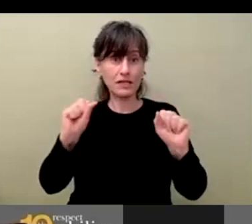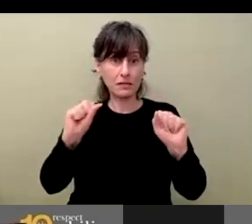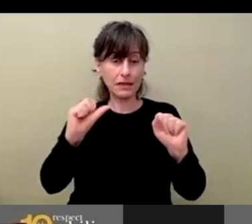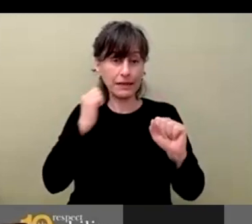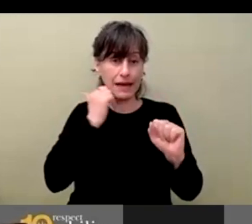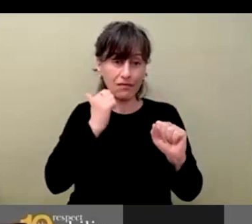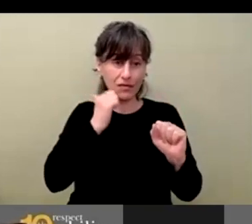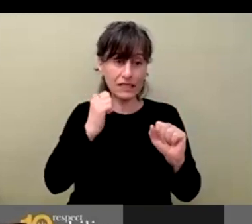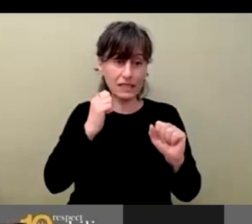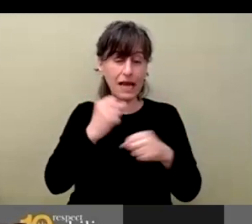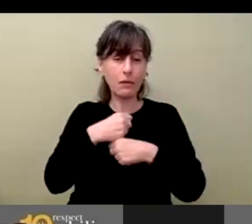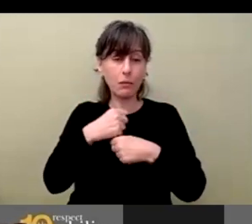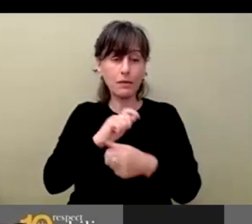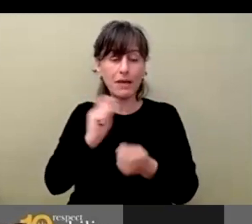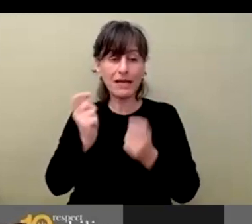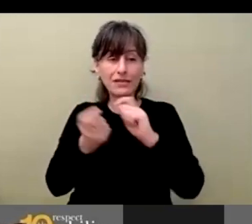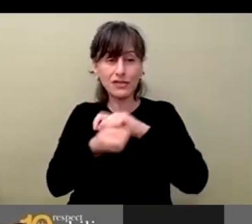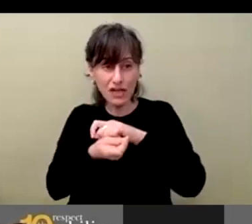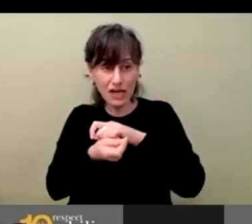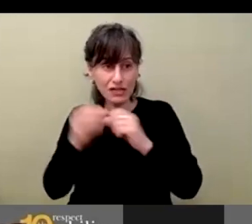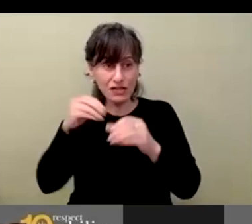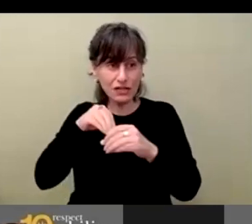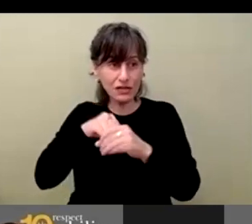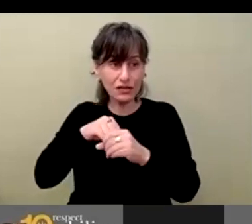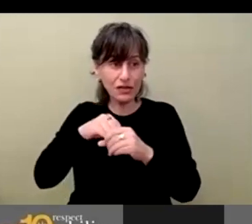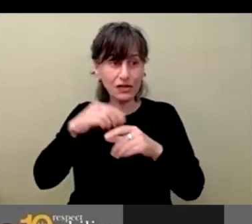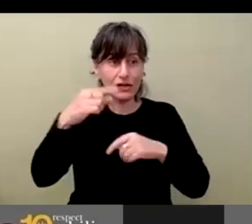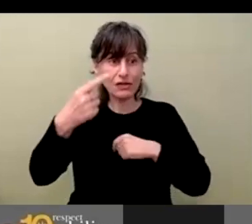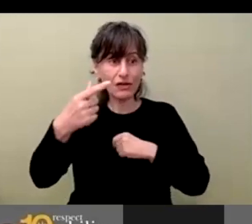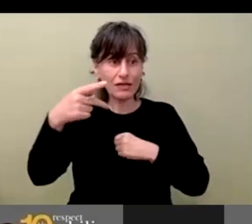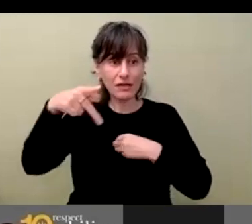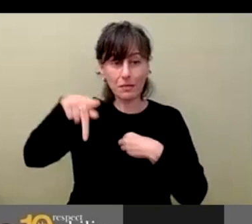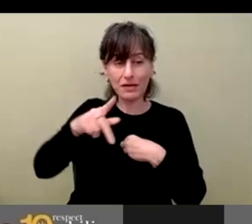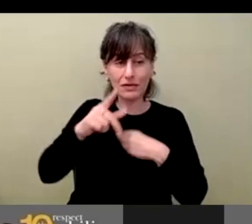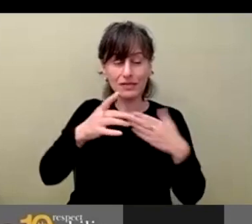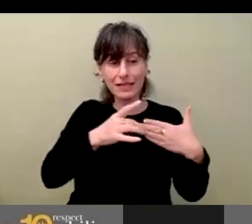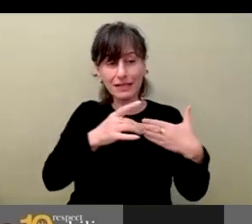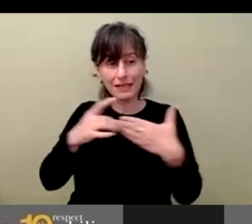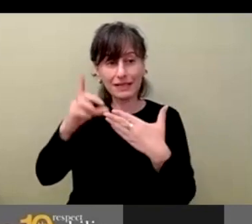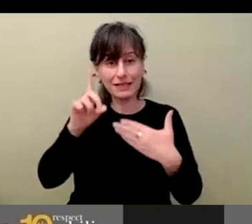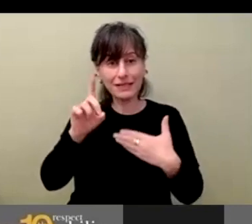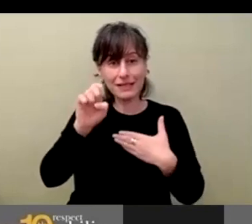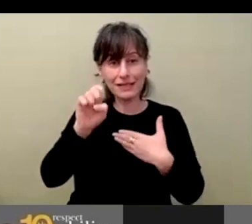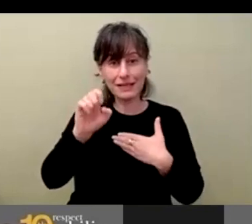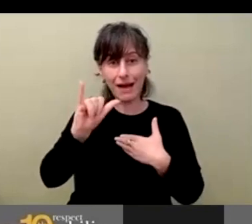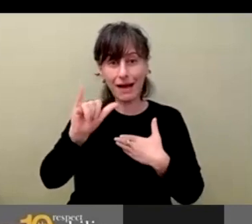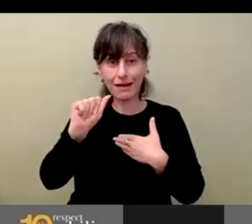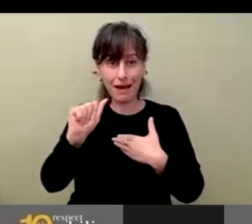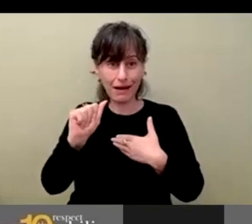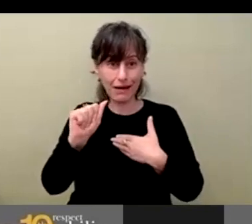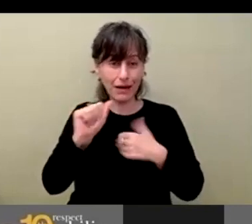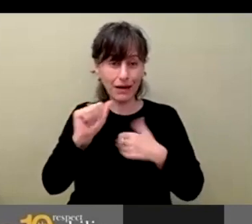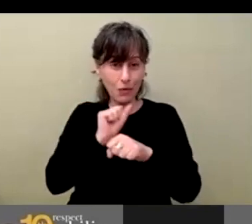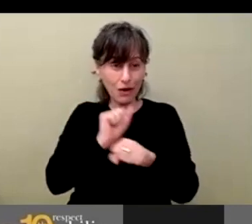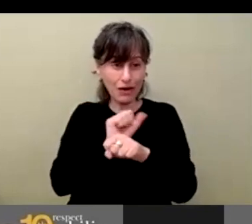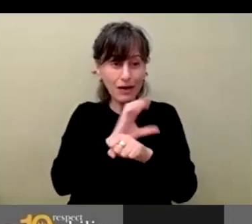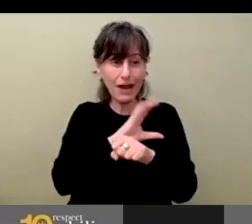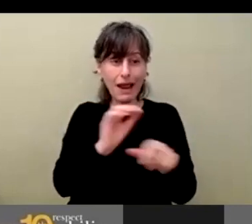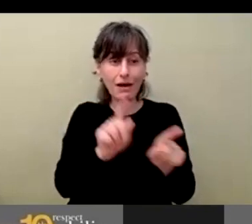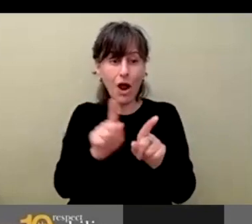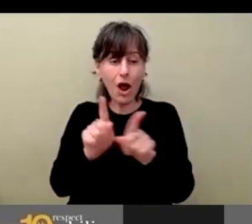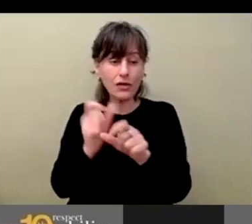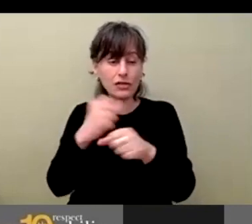change internally with Graciana's amazing DEIA work that he's spearheading, and then ultimately creating change